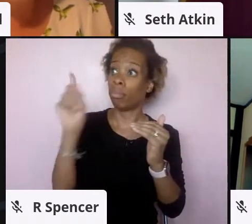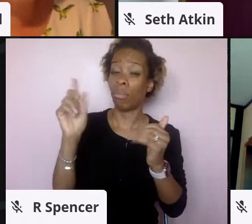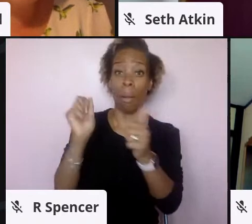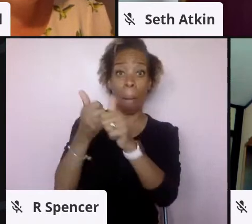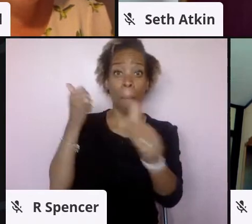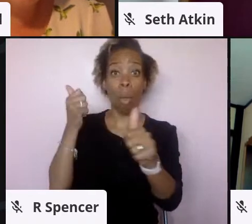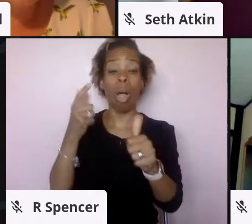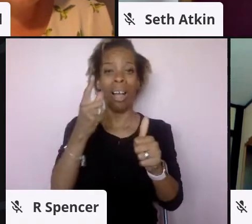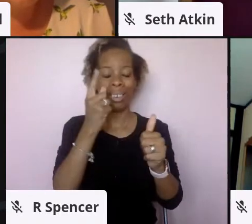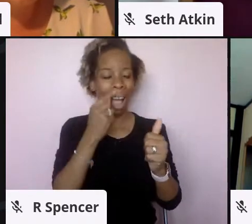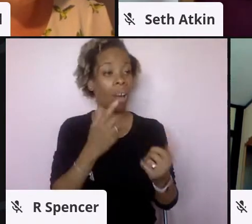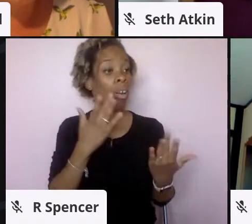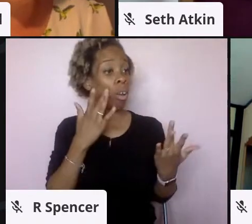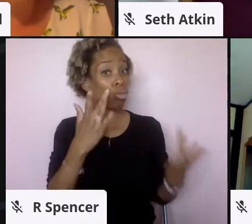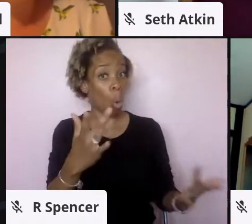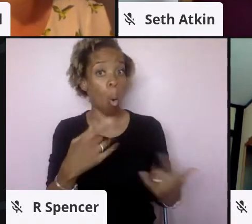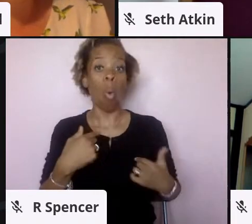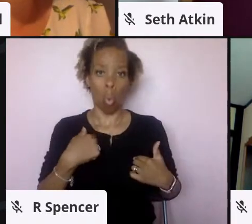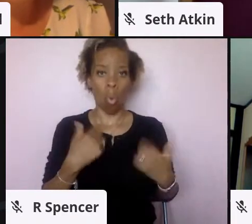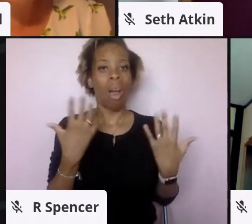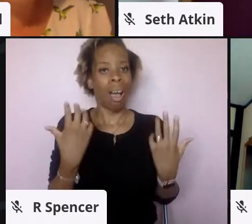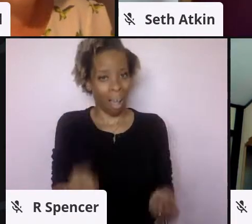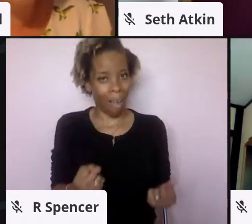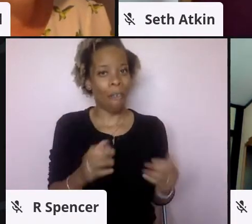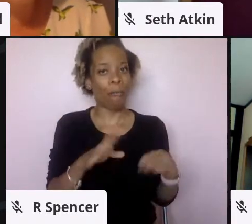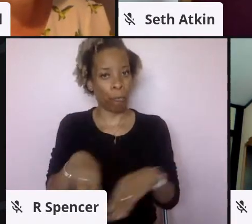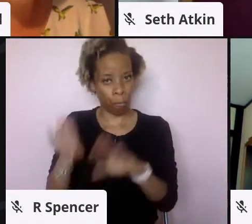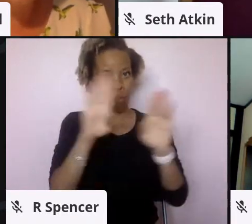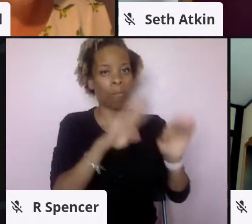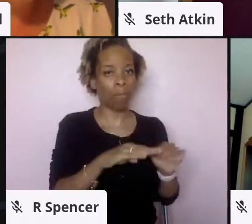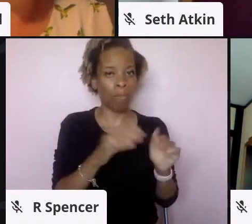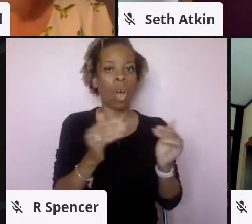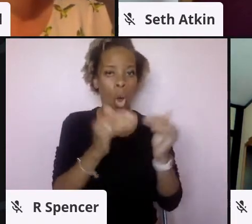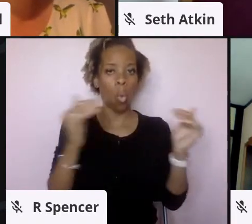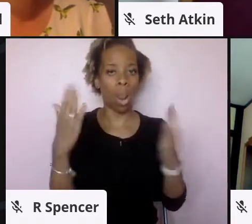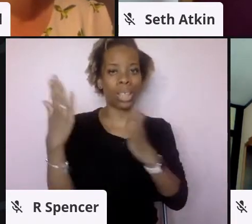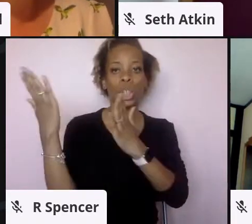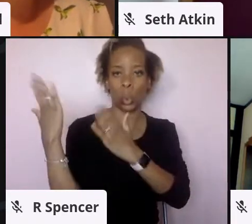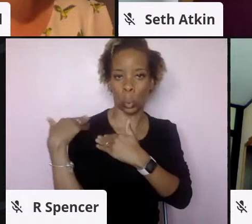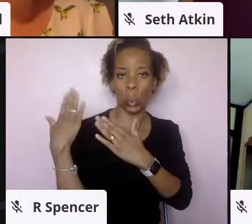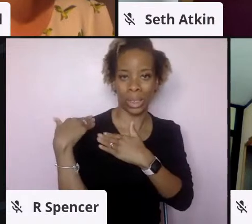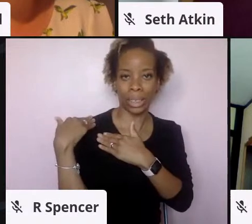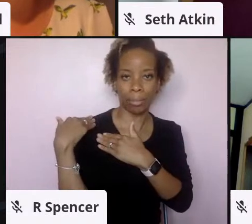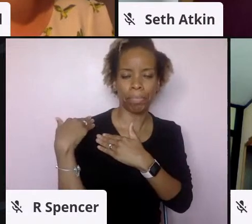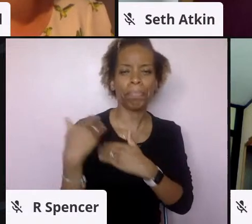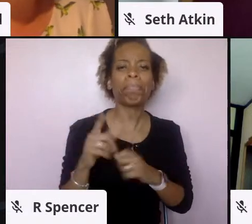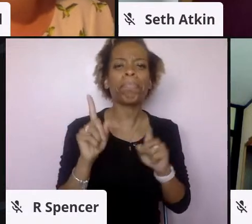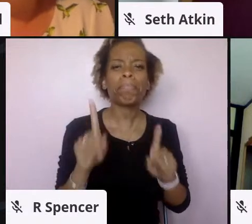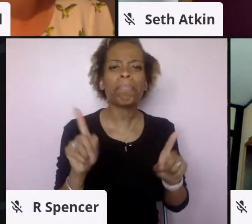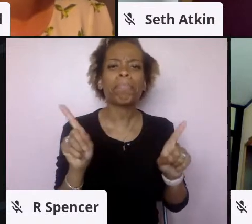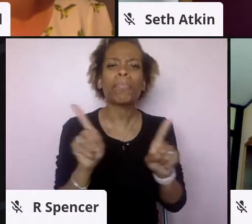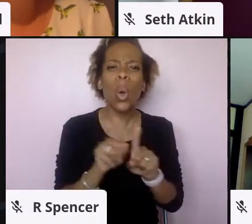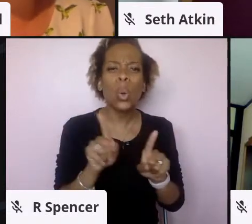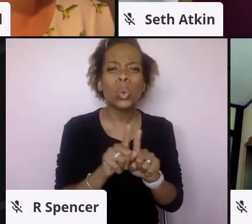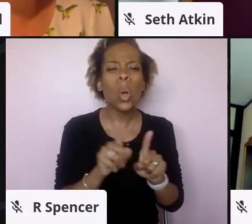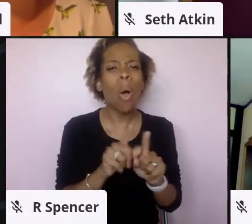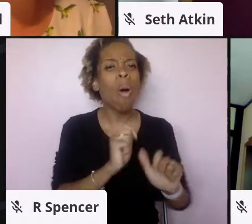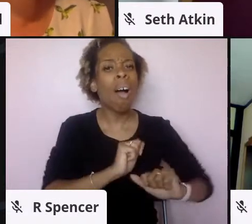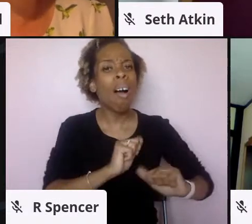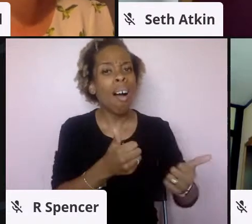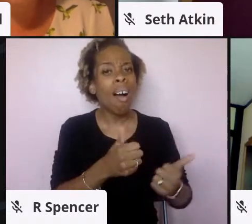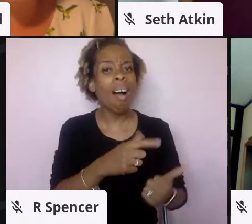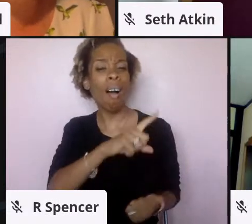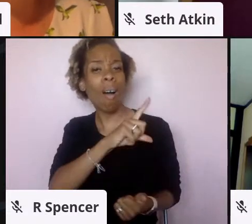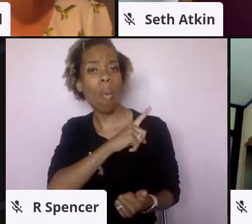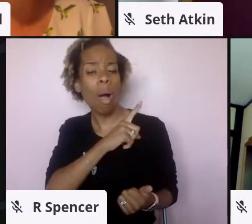they're meeting the public sector equality duty, but also for just providing a way of helping to remind us about